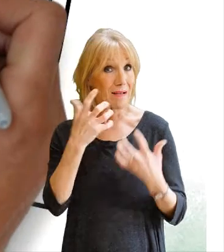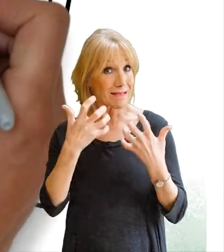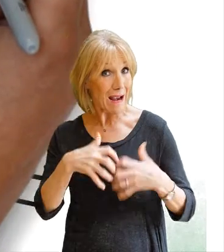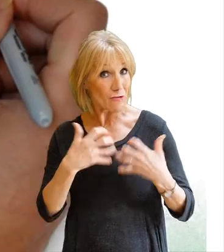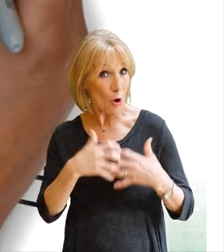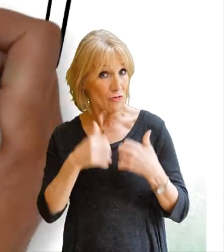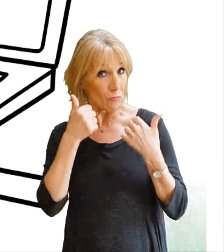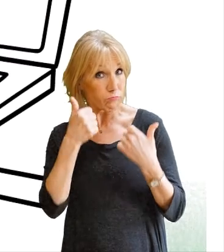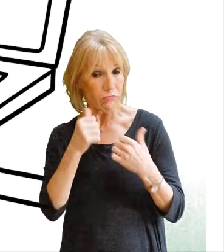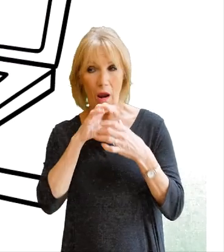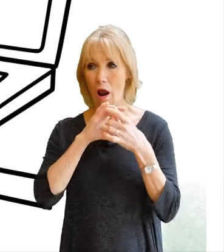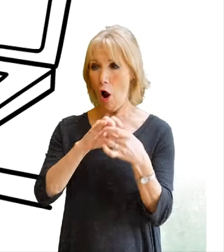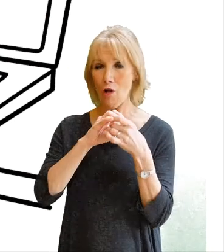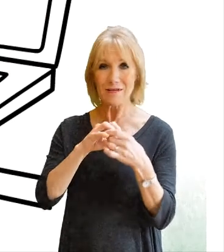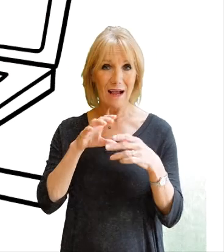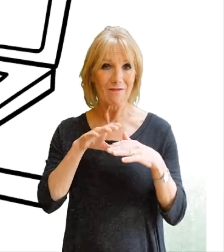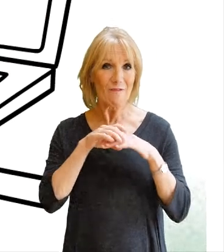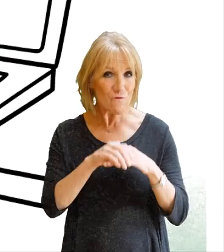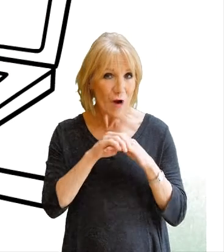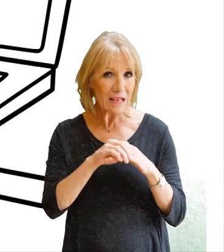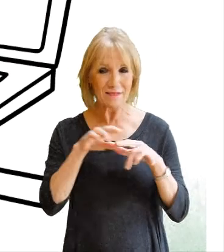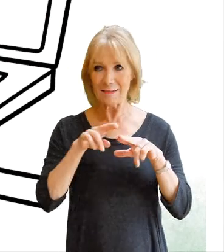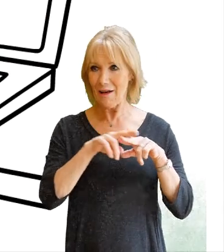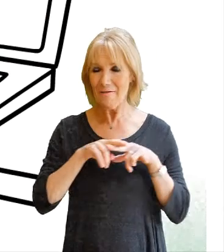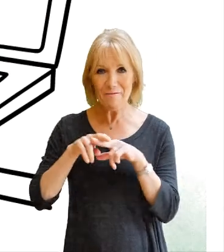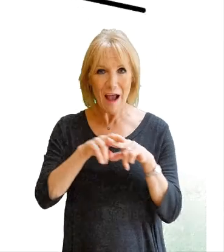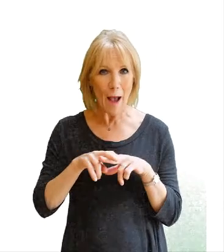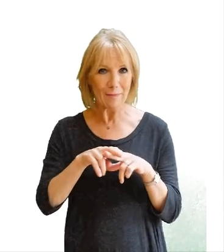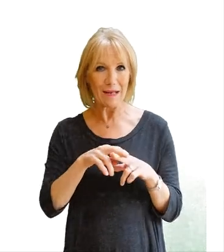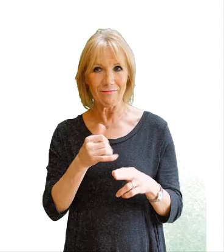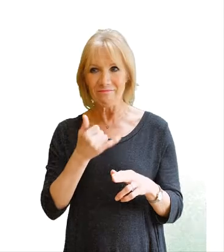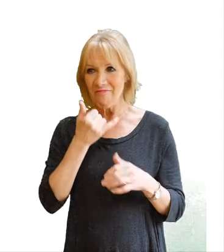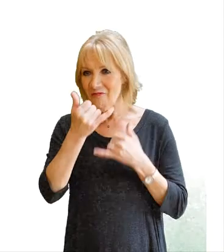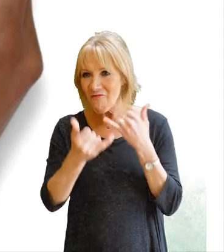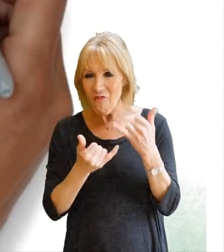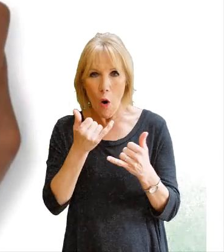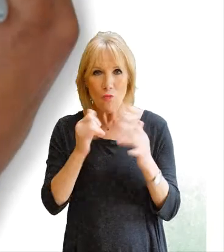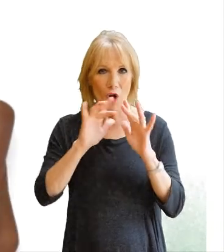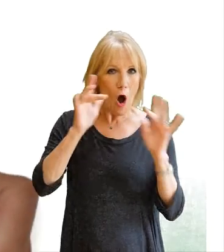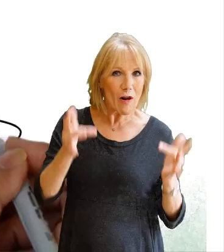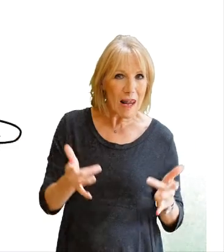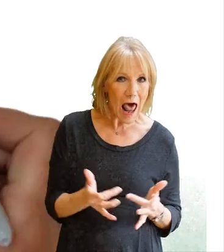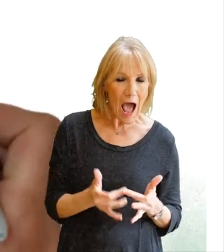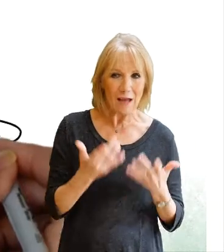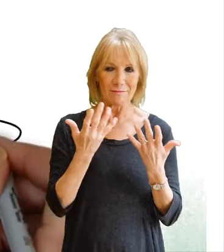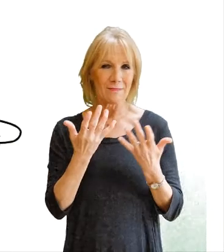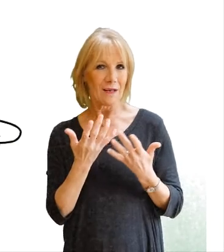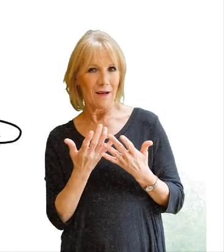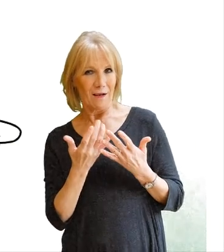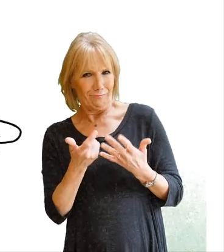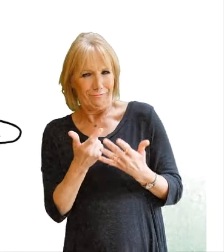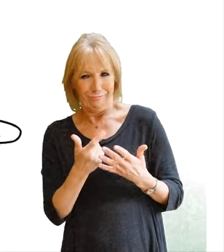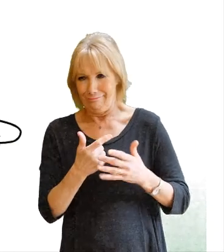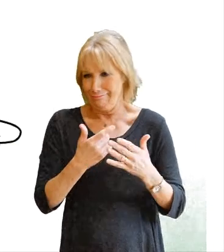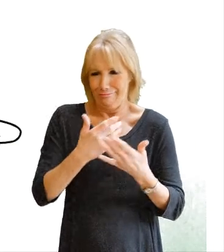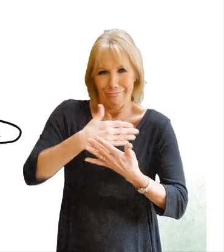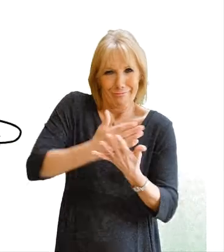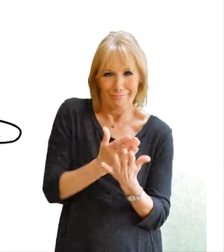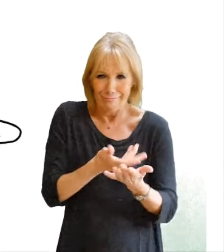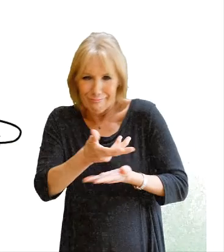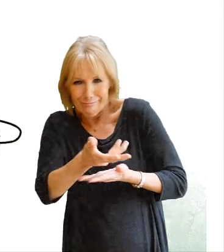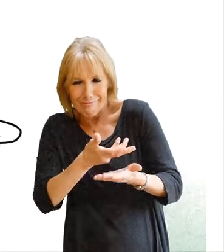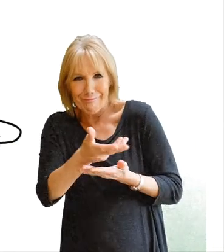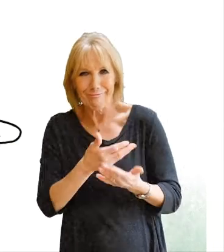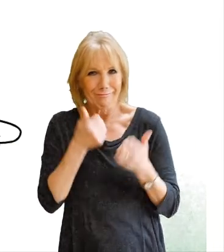to keep in touch with your friends and family online. They'll appreciate your call. Sharing good news and making them feel better will also make you feel